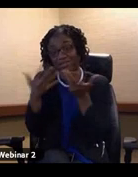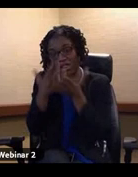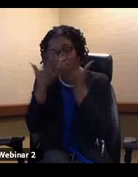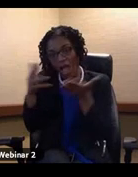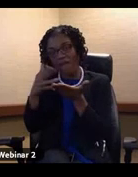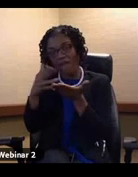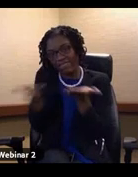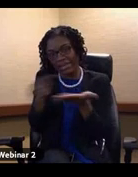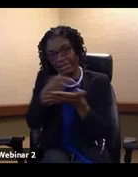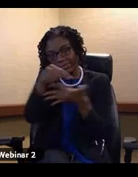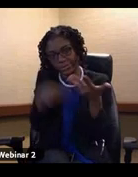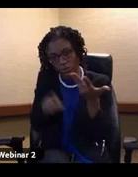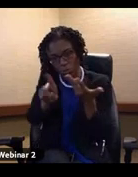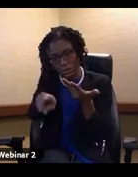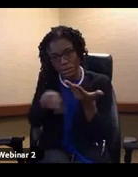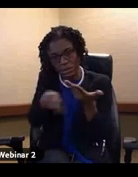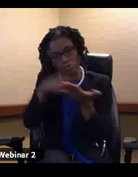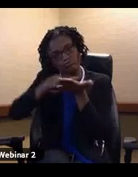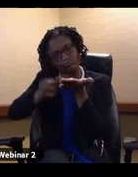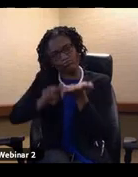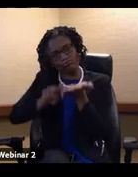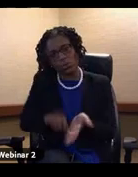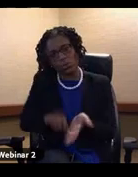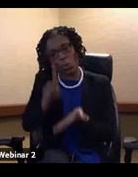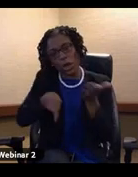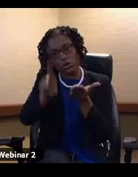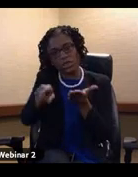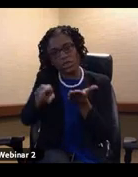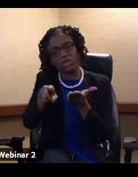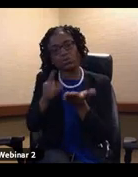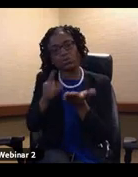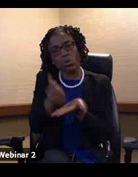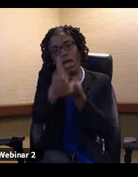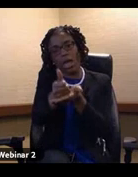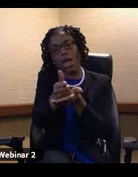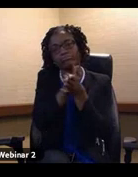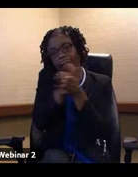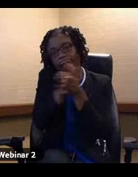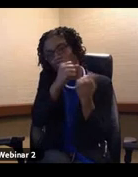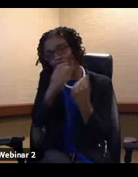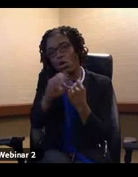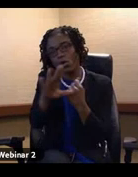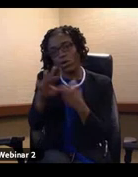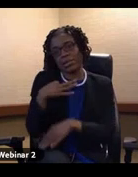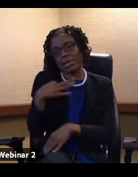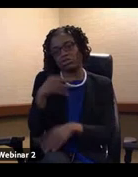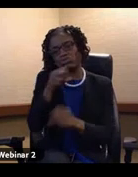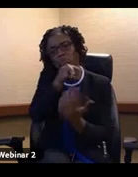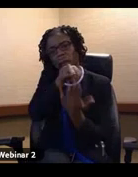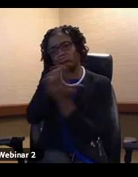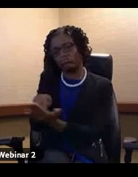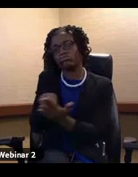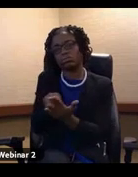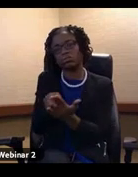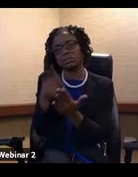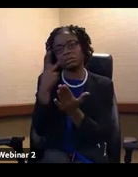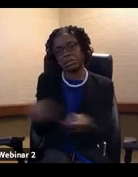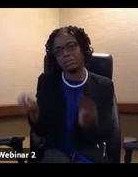items and probably a little more that can help you in developing your application. Please refer to the checklist and all the information in the